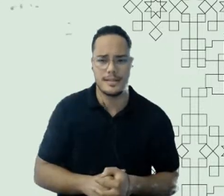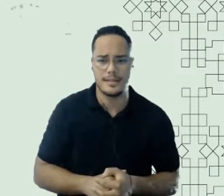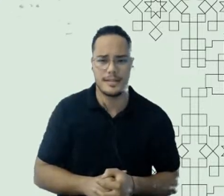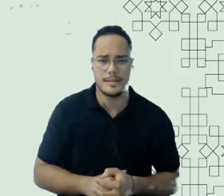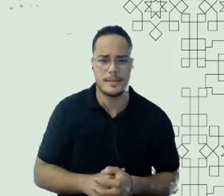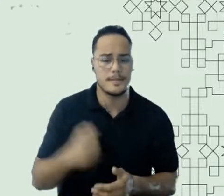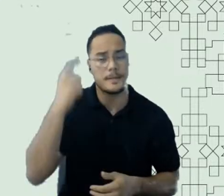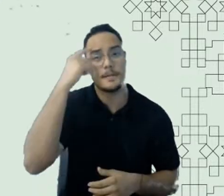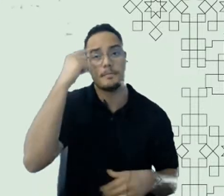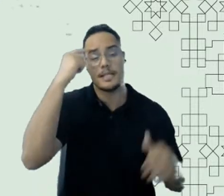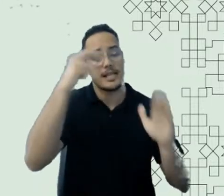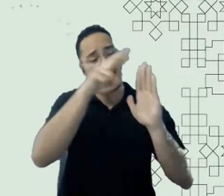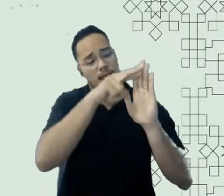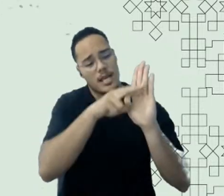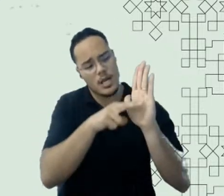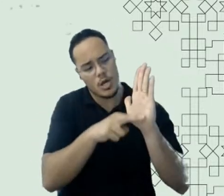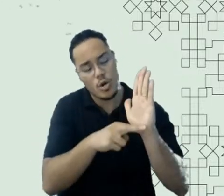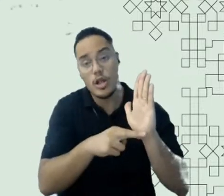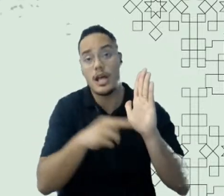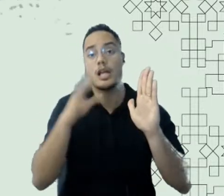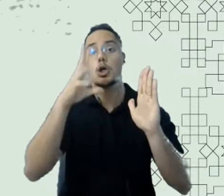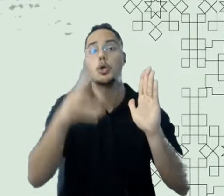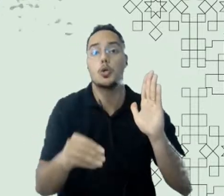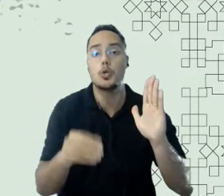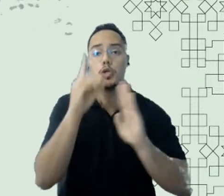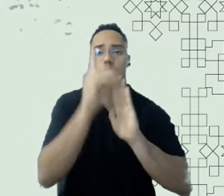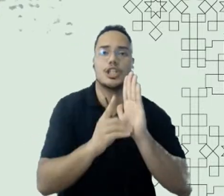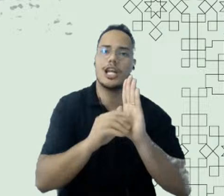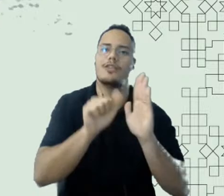let's discuss what